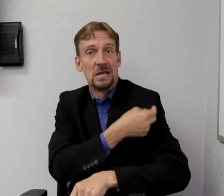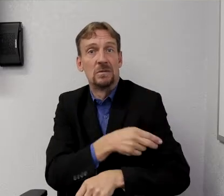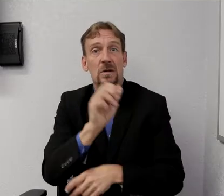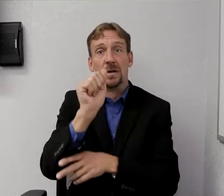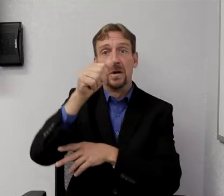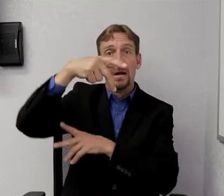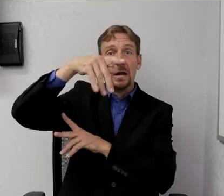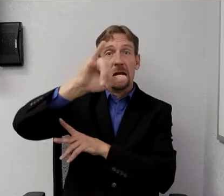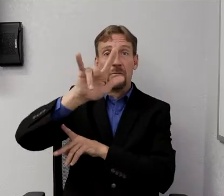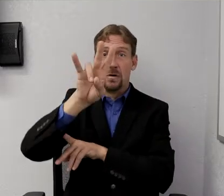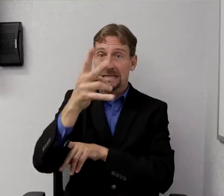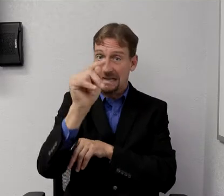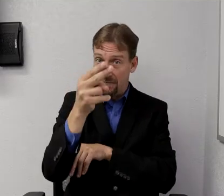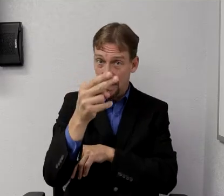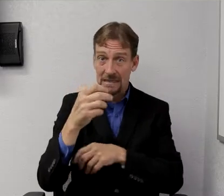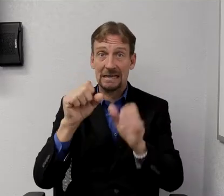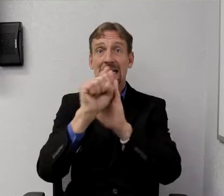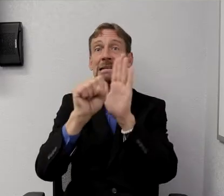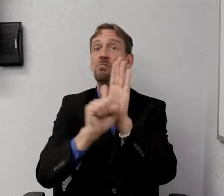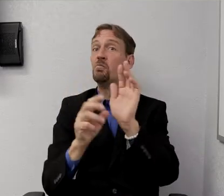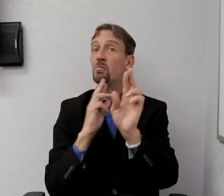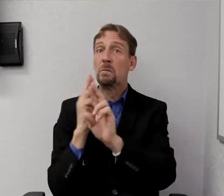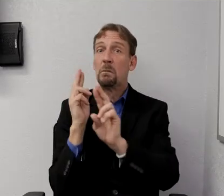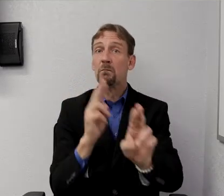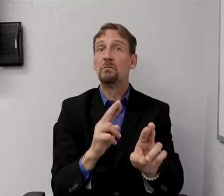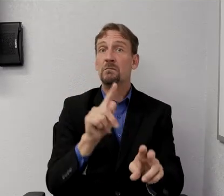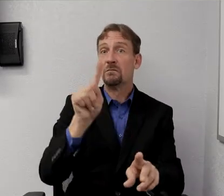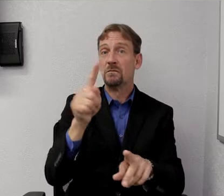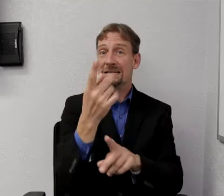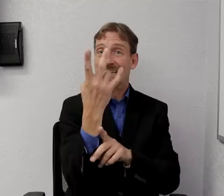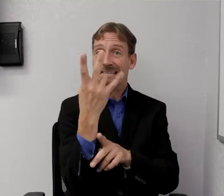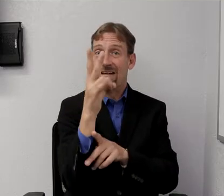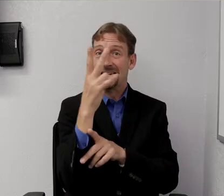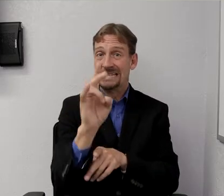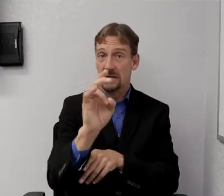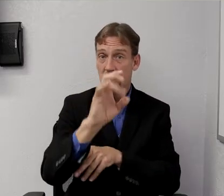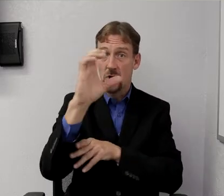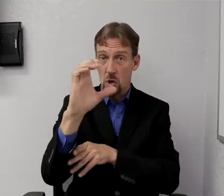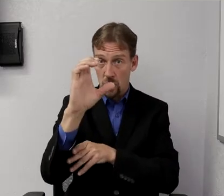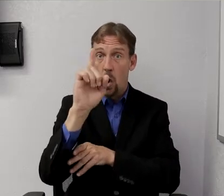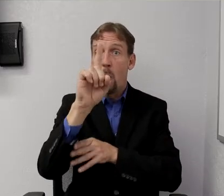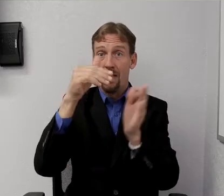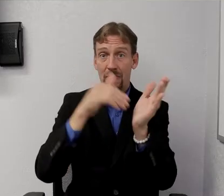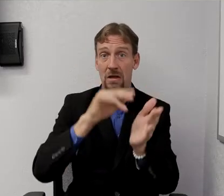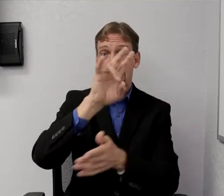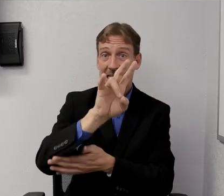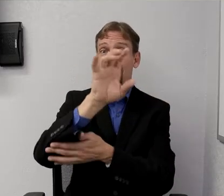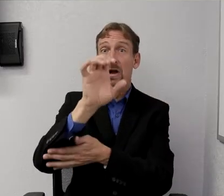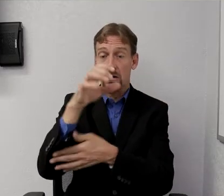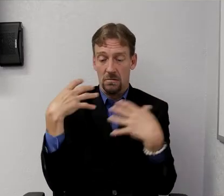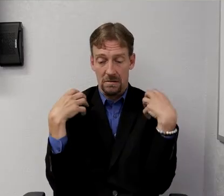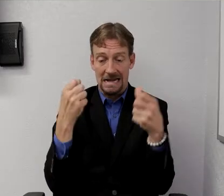2 days ago, the state reported that just shy of 1,700 healthcare workers